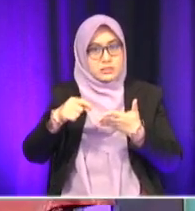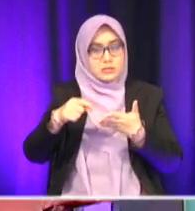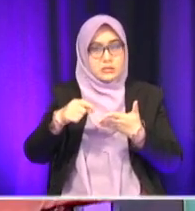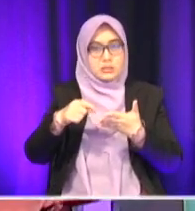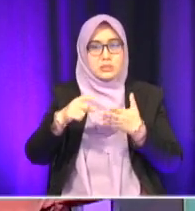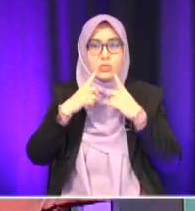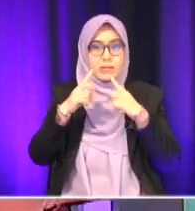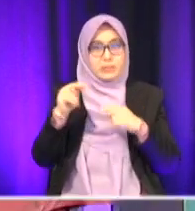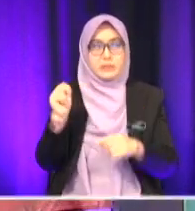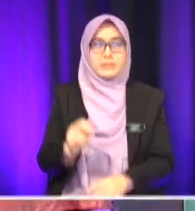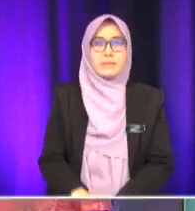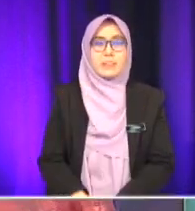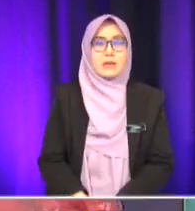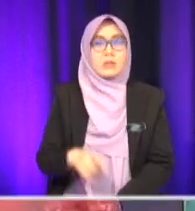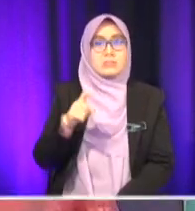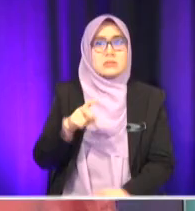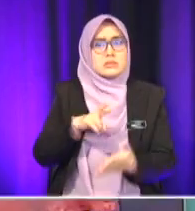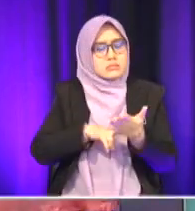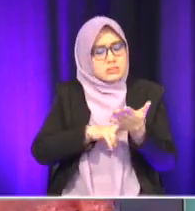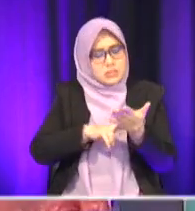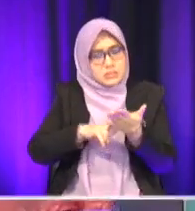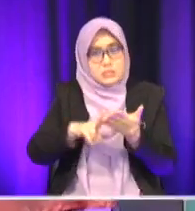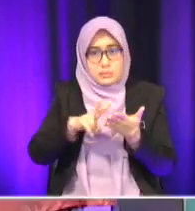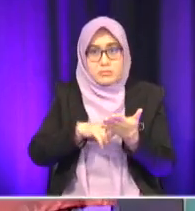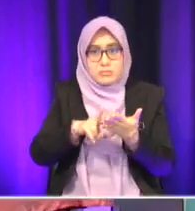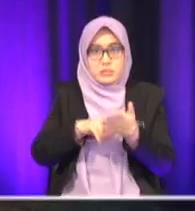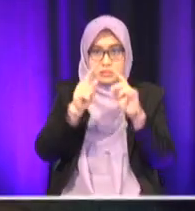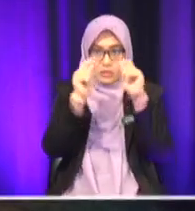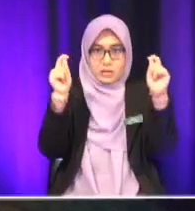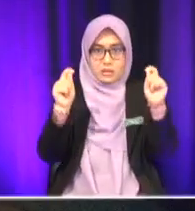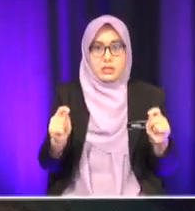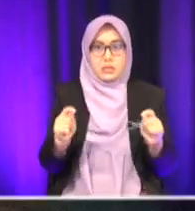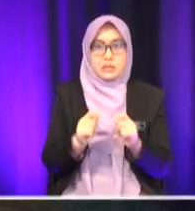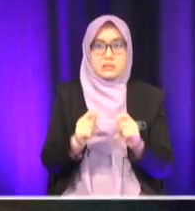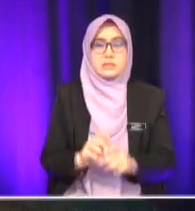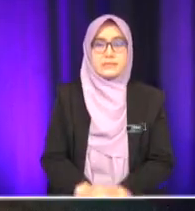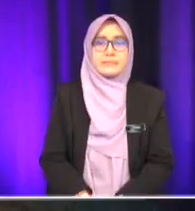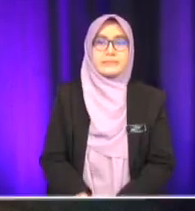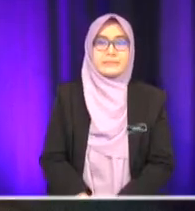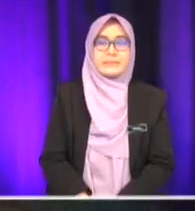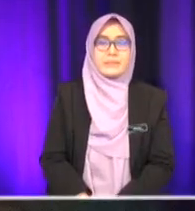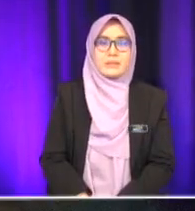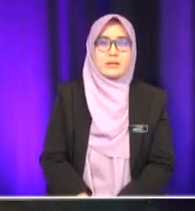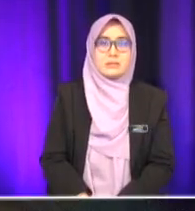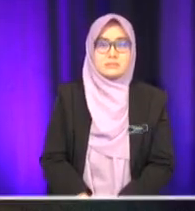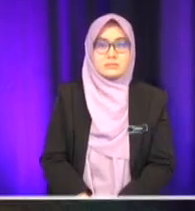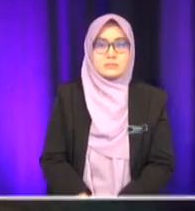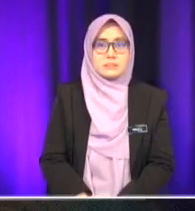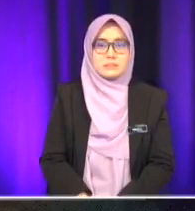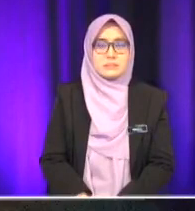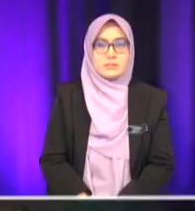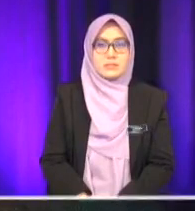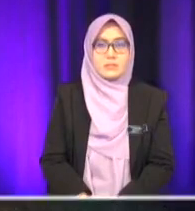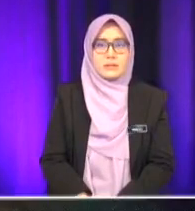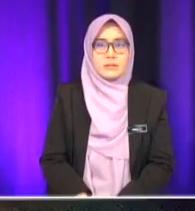First of all, you have to read the text first. Okay, while reading for the first time,